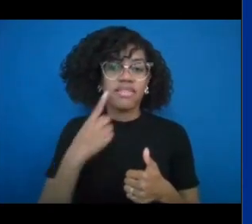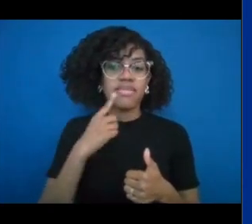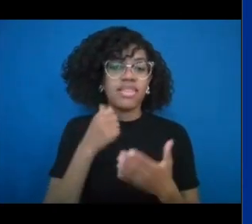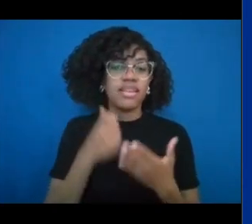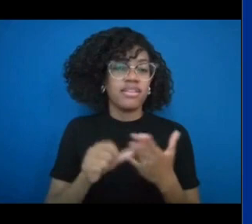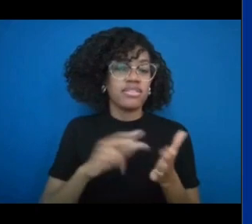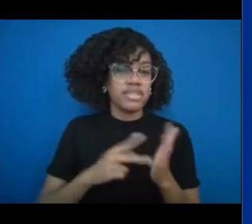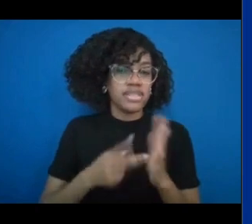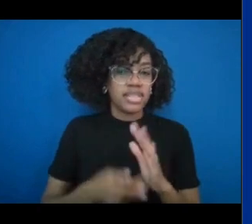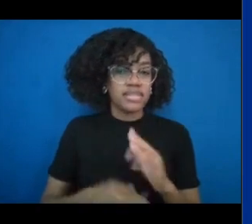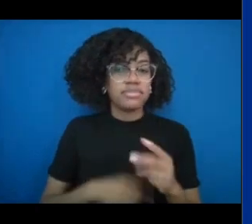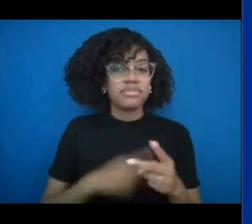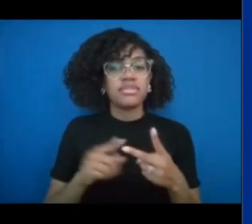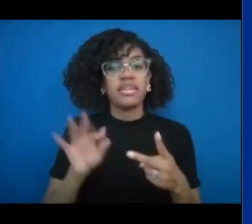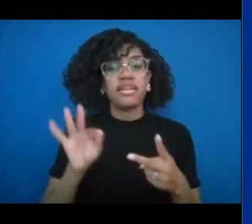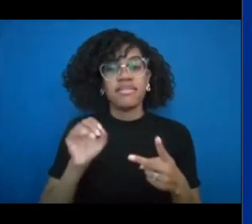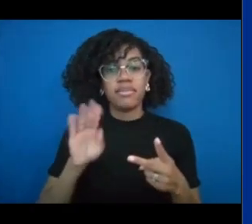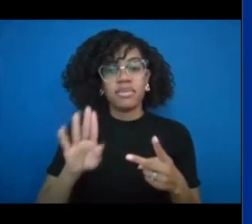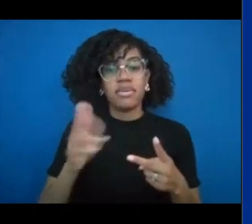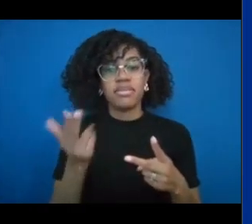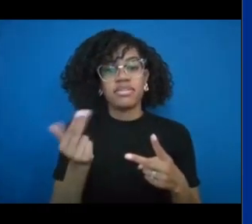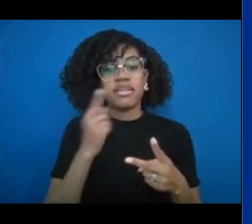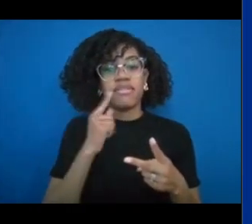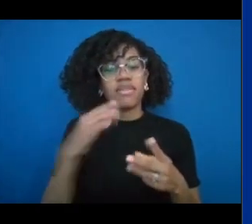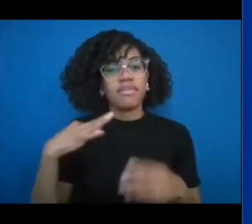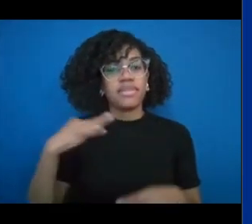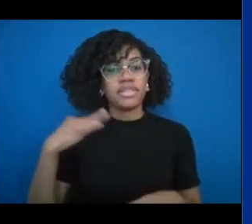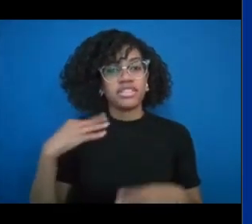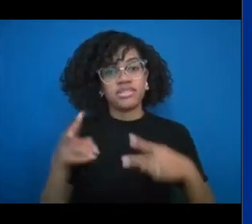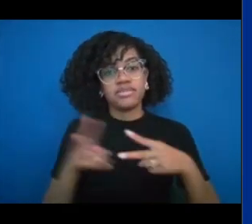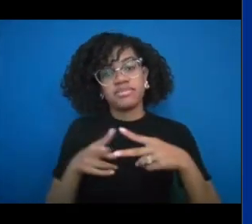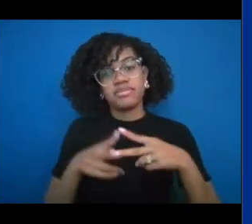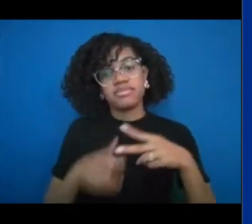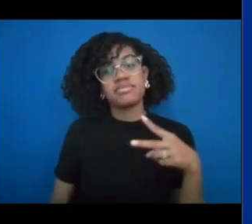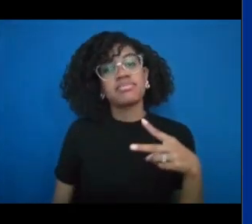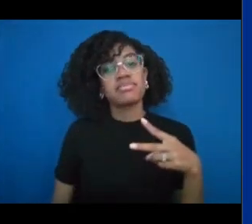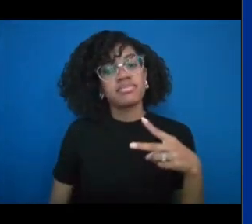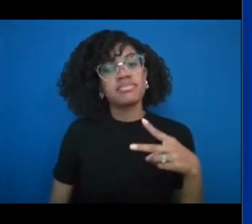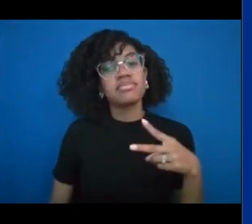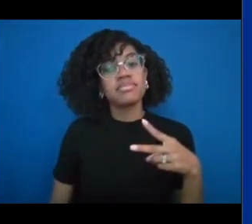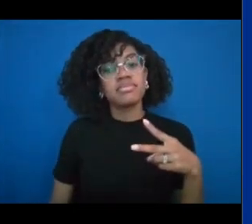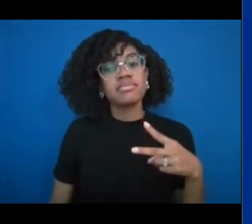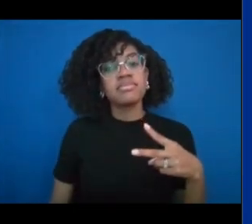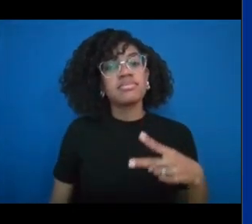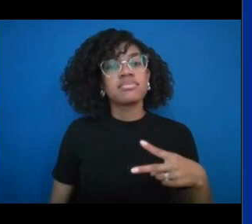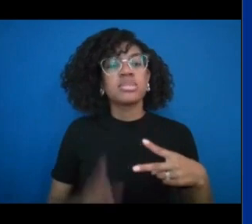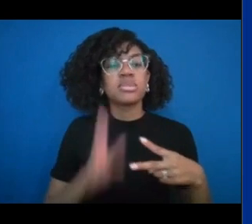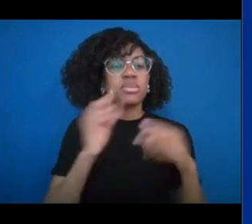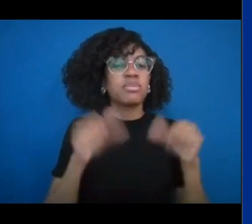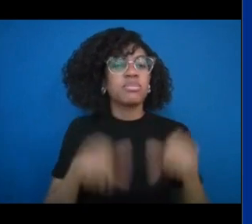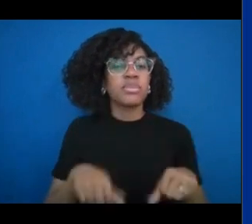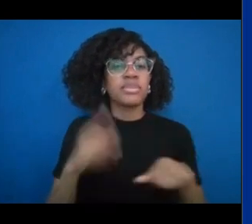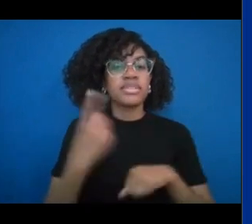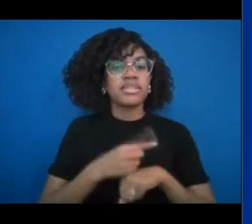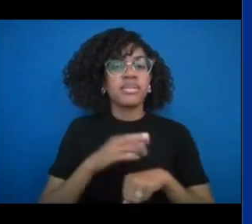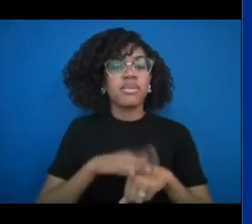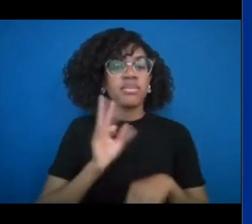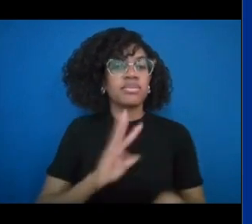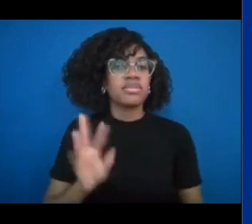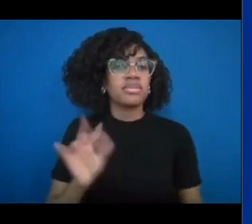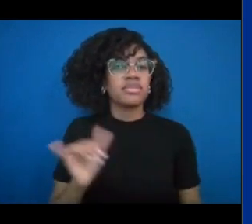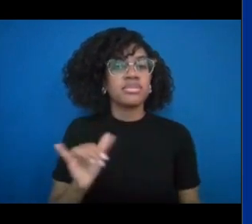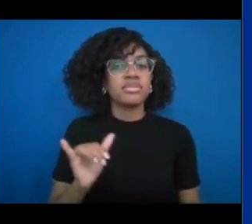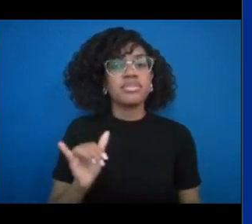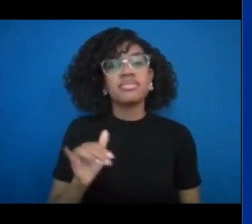and February 13th for the applications. These will also be posted on our website and everywhere else